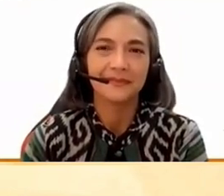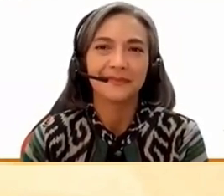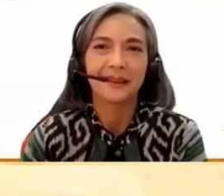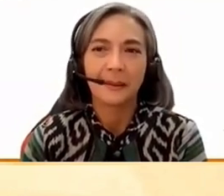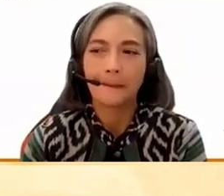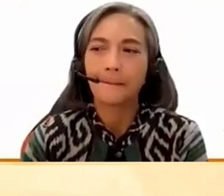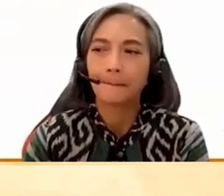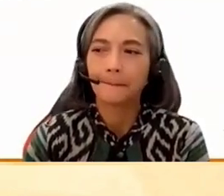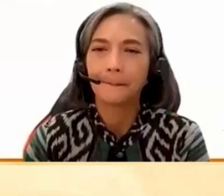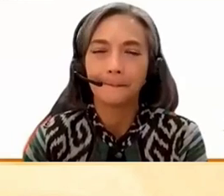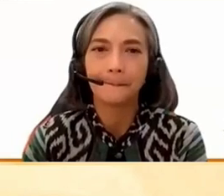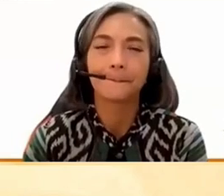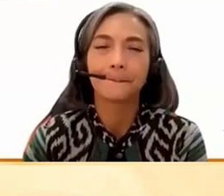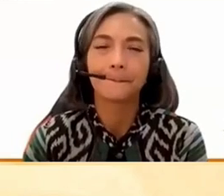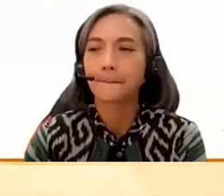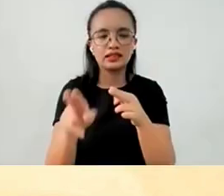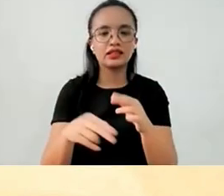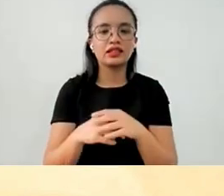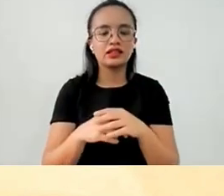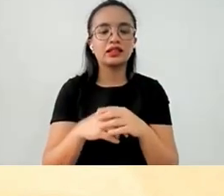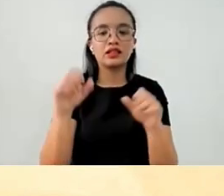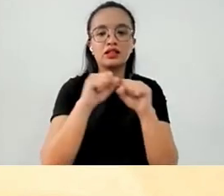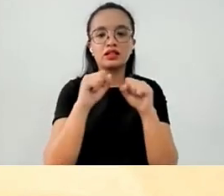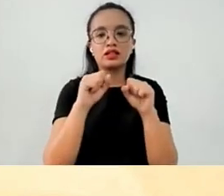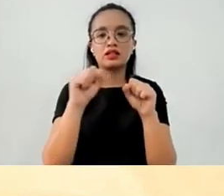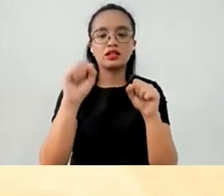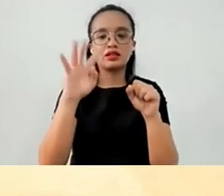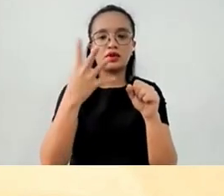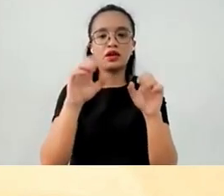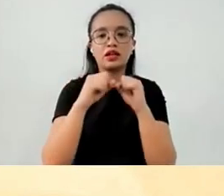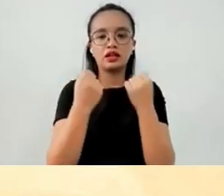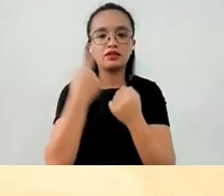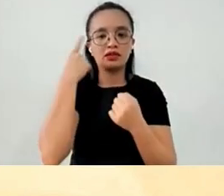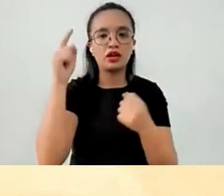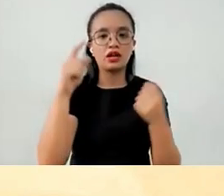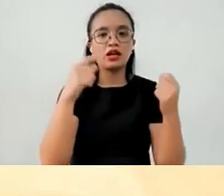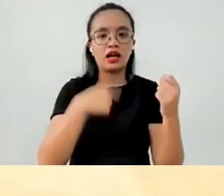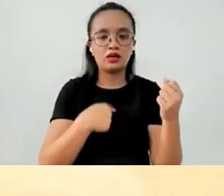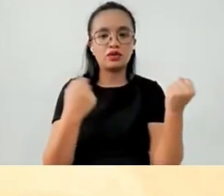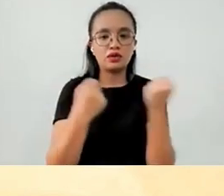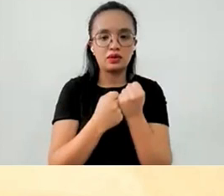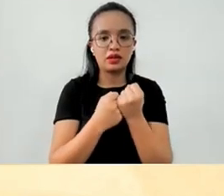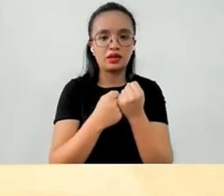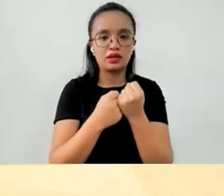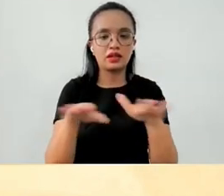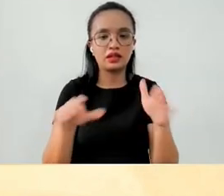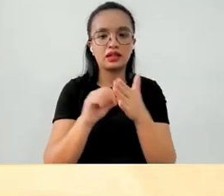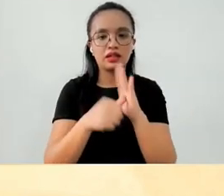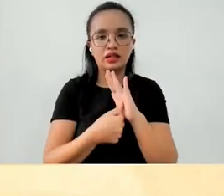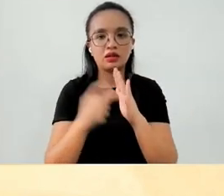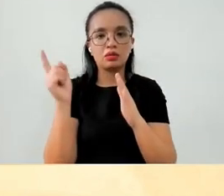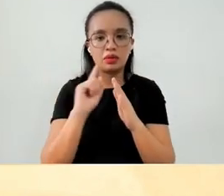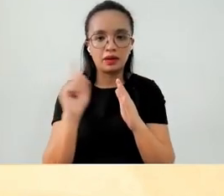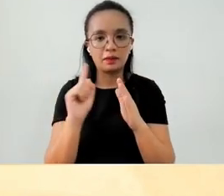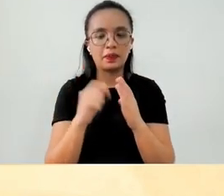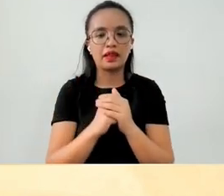but very briefly, session 4 of the Ako Para sa Bata conference this year highlighted